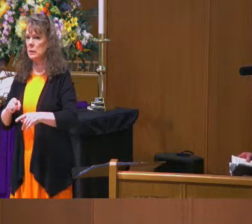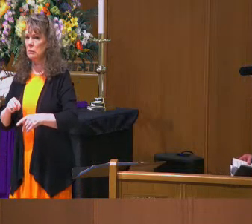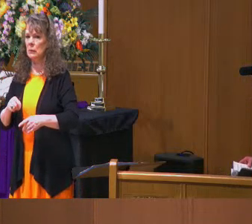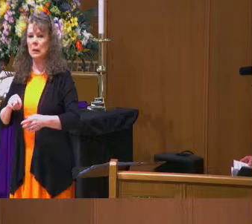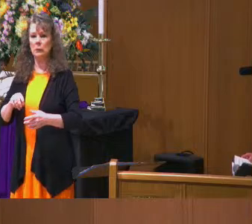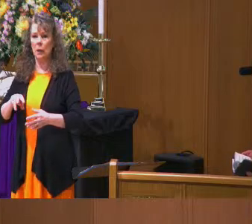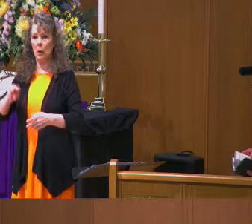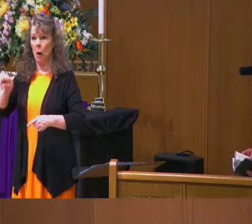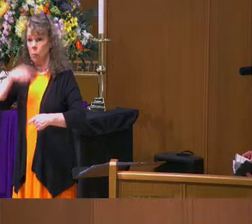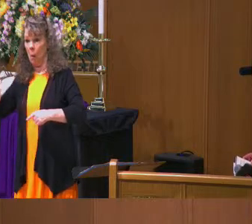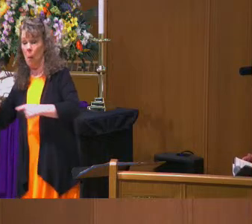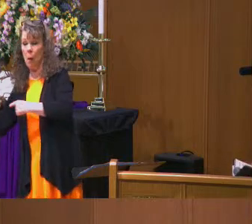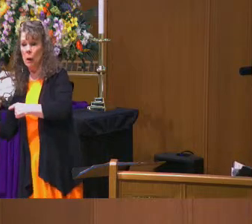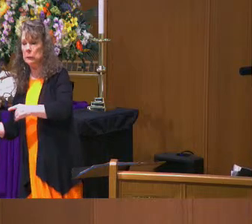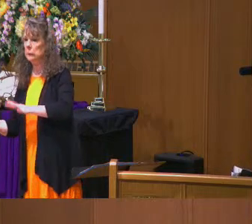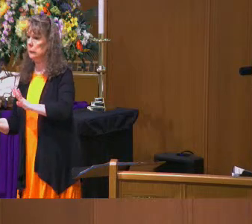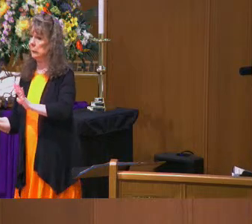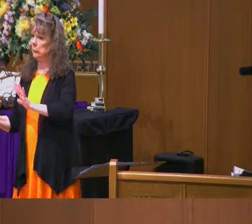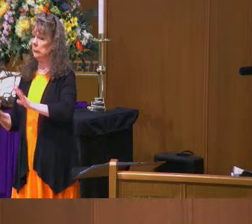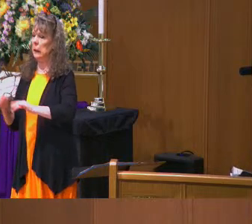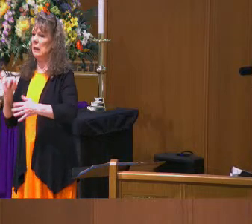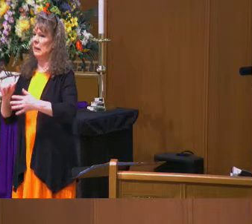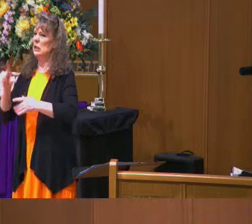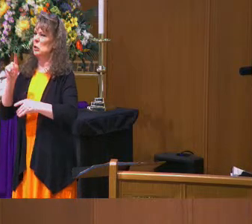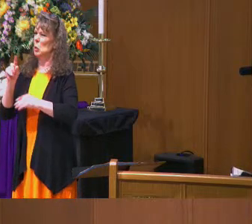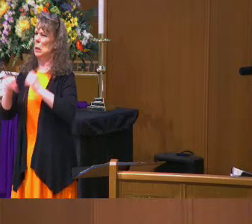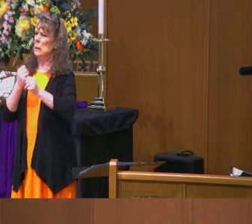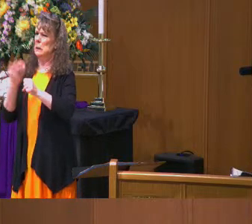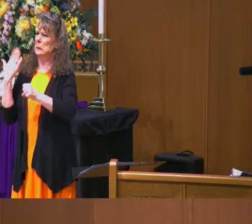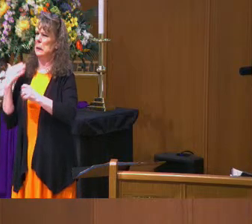much, especially since I was, I think, 20 years younger, so.